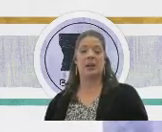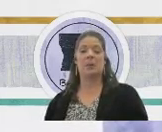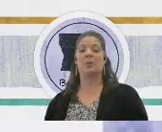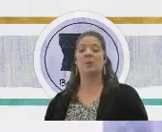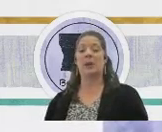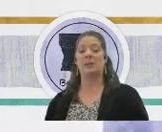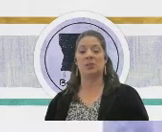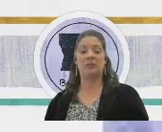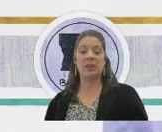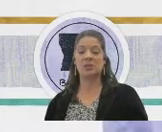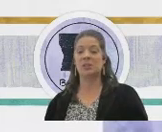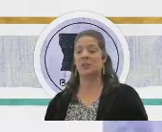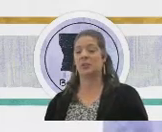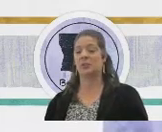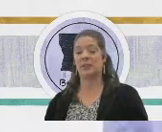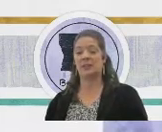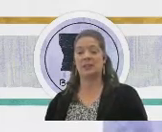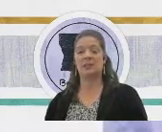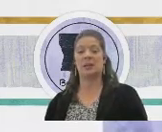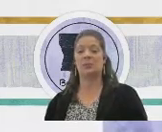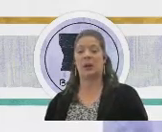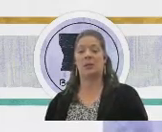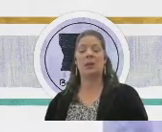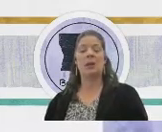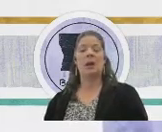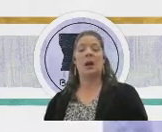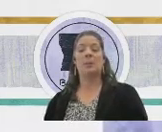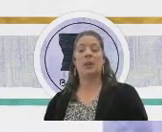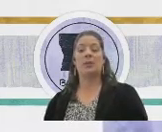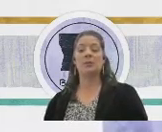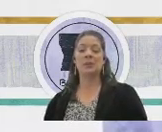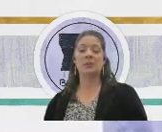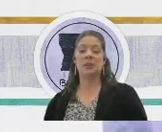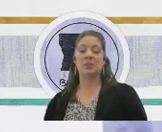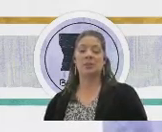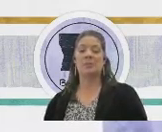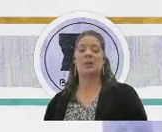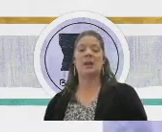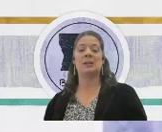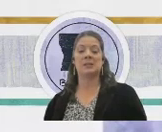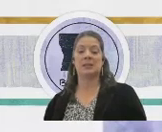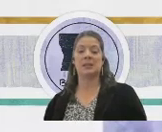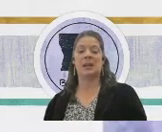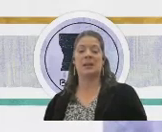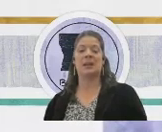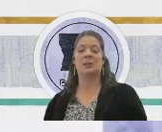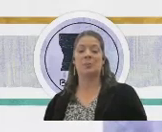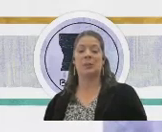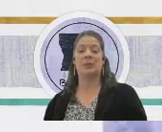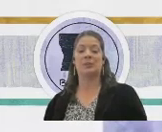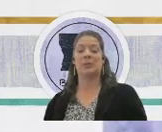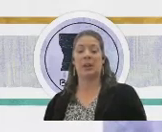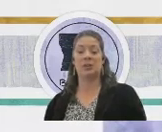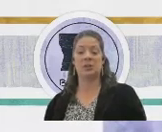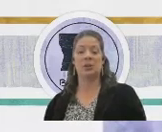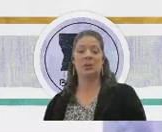facility. It can be based on convictions for certain offenses as well. And those convictions may not necessitate